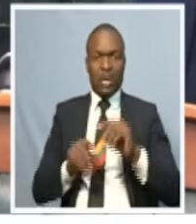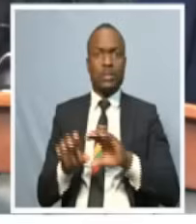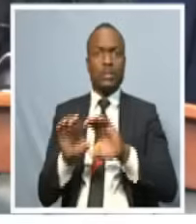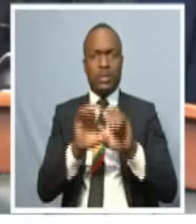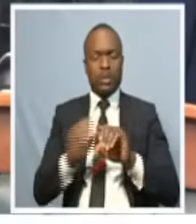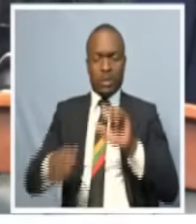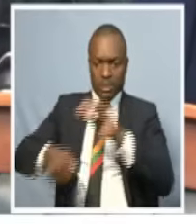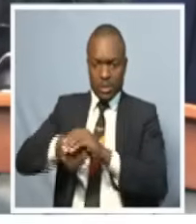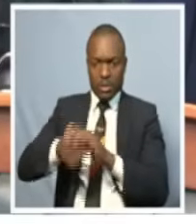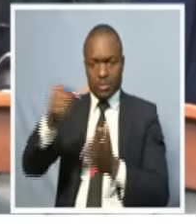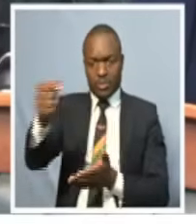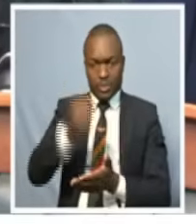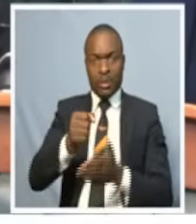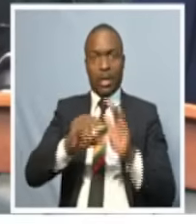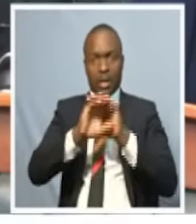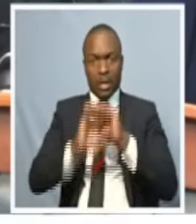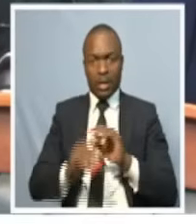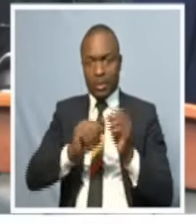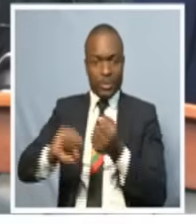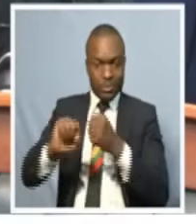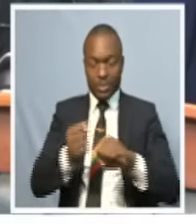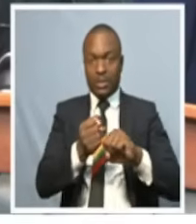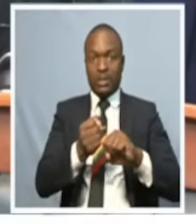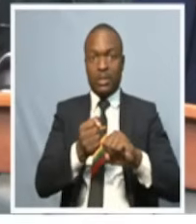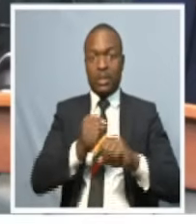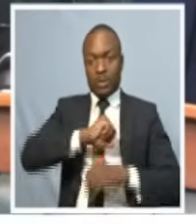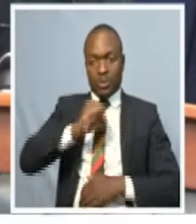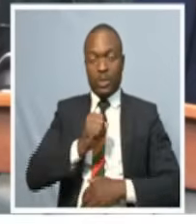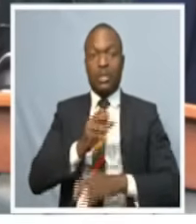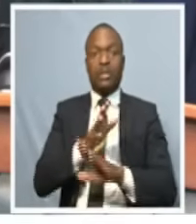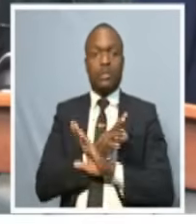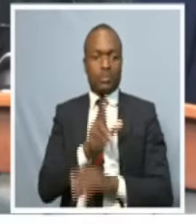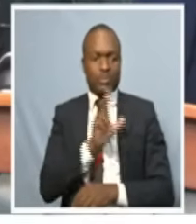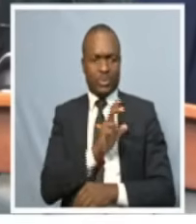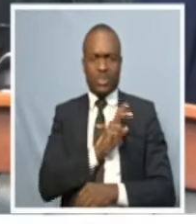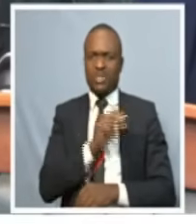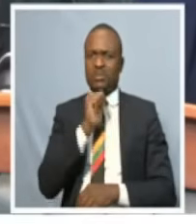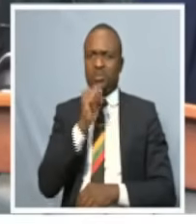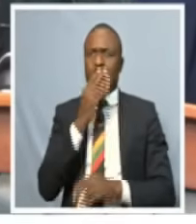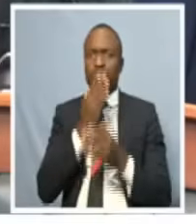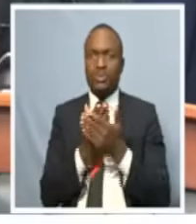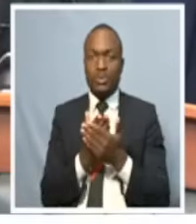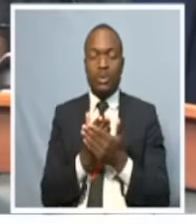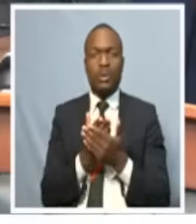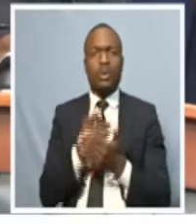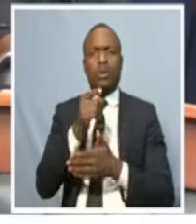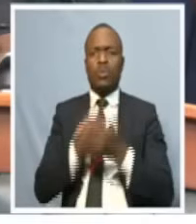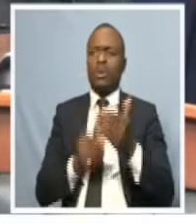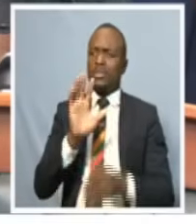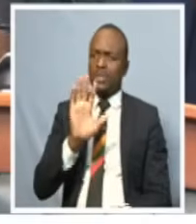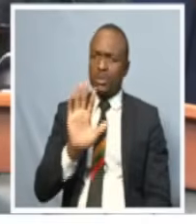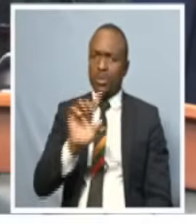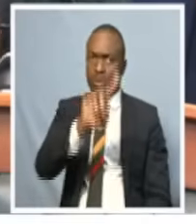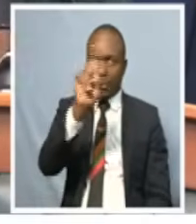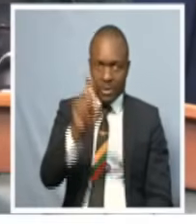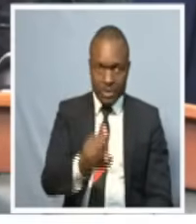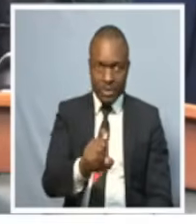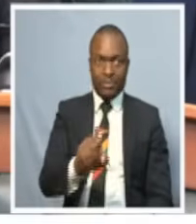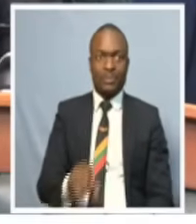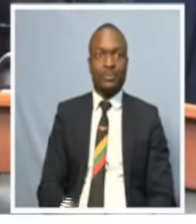recruitment under a security wing such as the Zambia Police. Madam Speaker, it's uncalled for. What is the question?